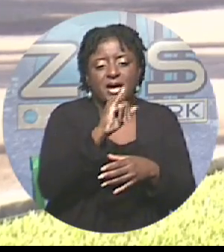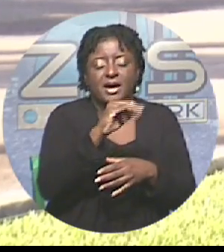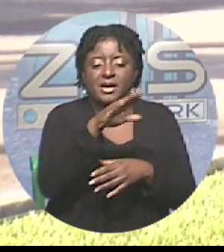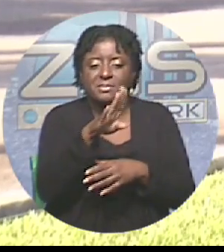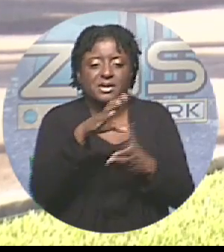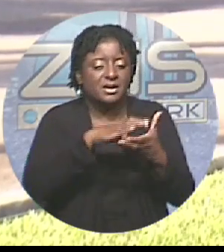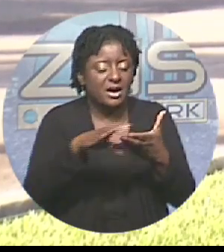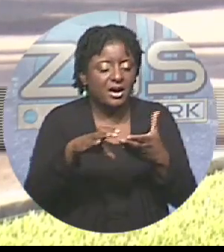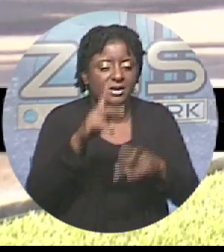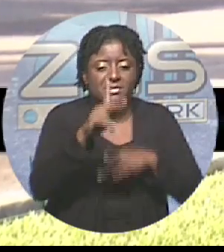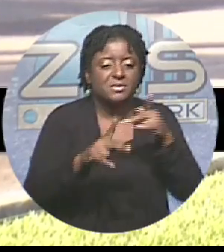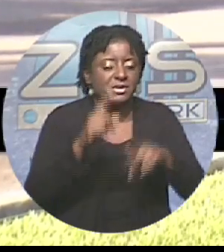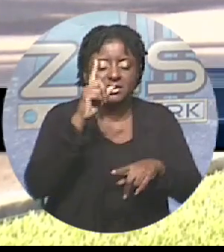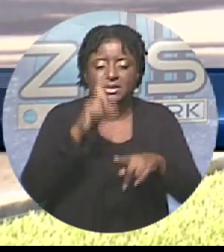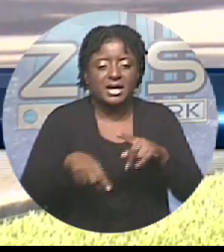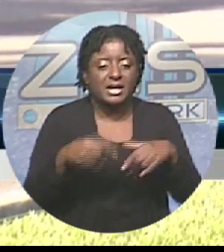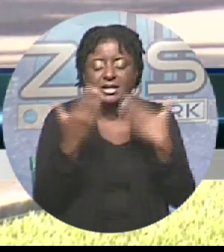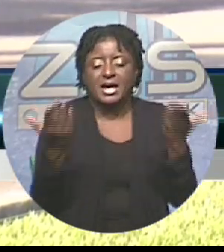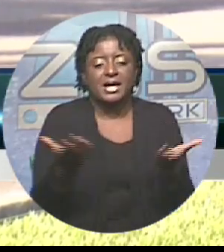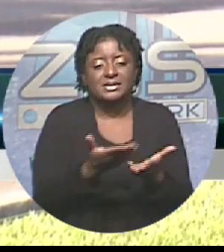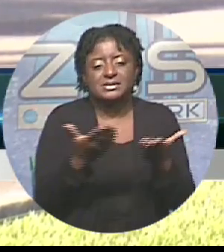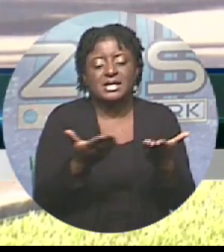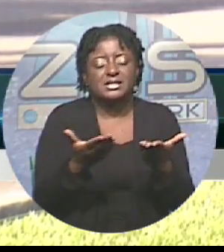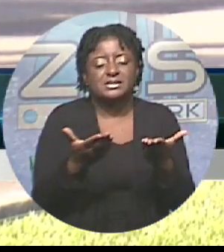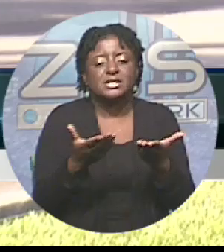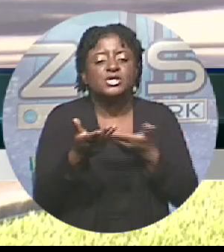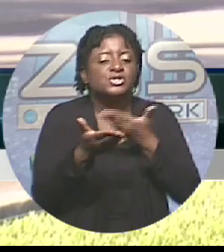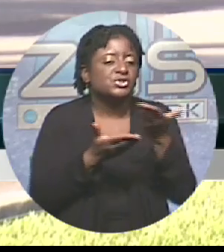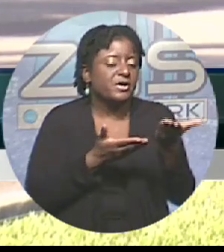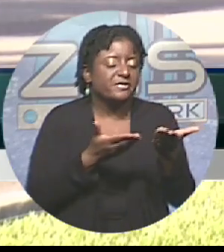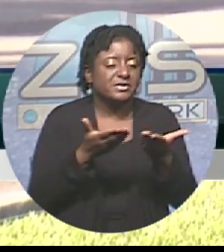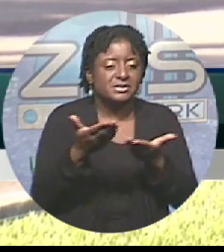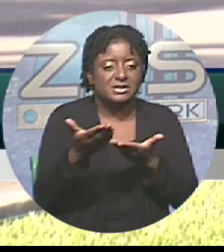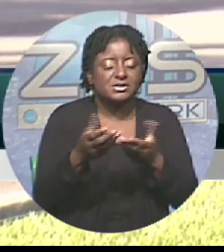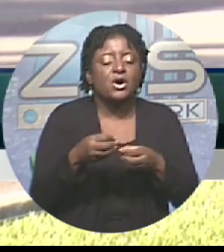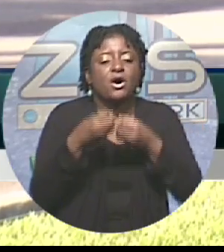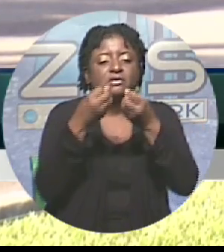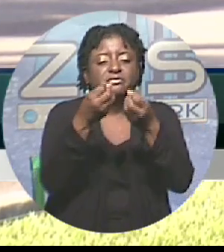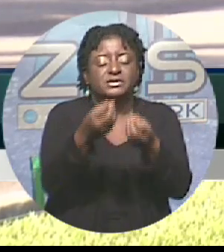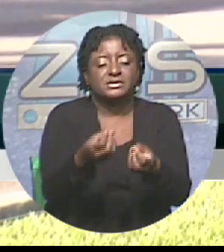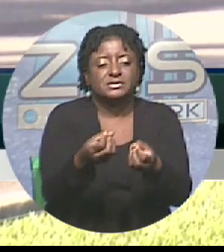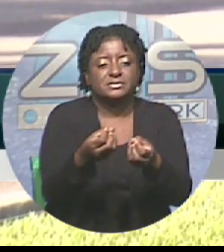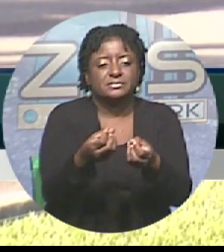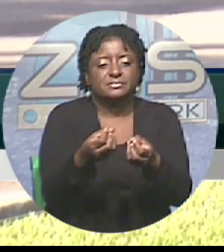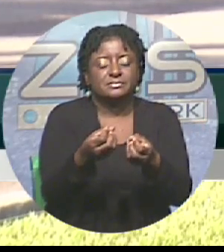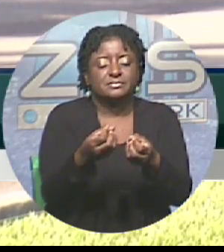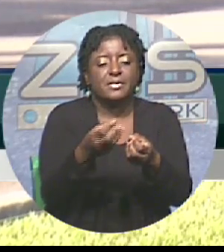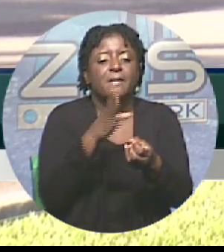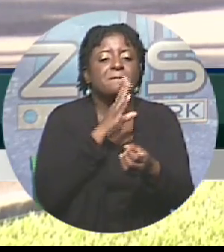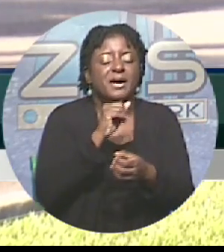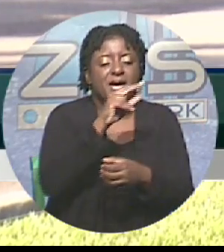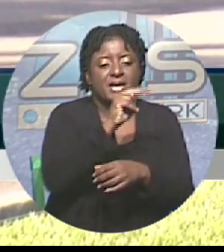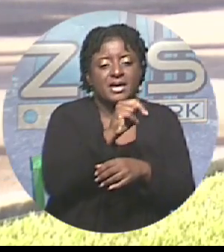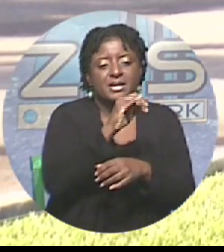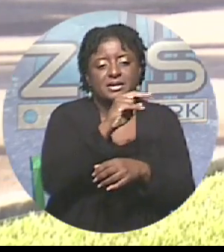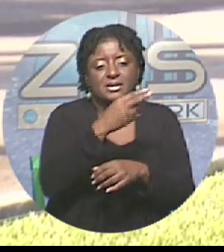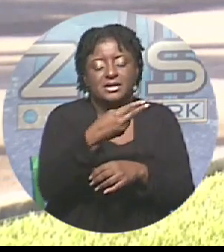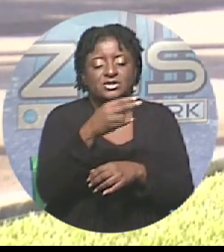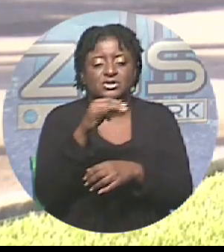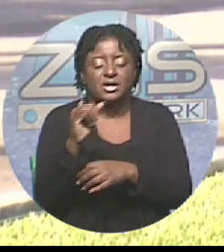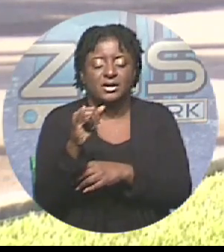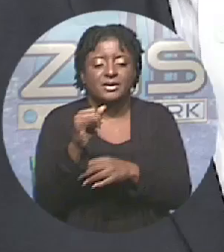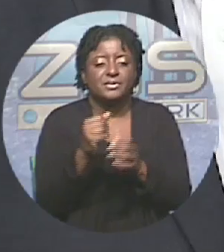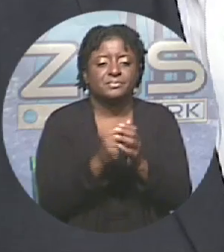persons will not be able to access services offered by National Health Insurance. Jiminita Swain, ZNS